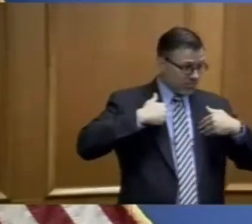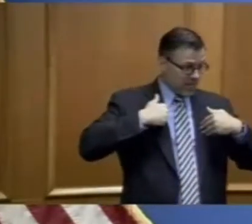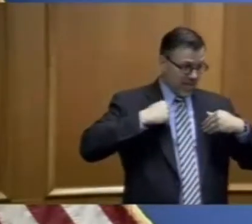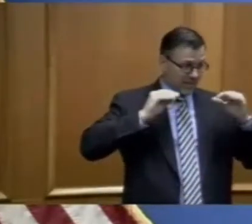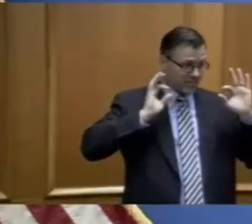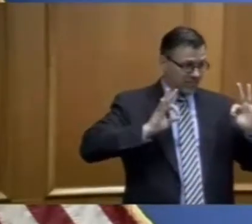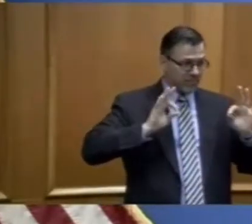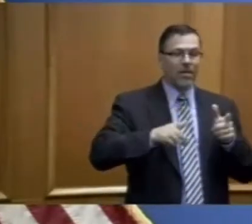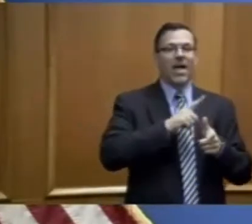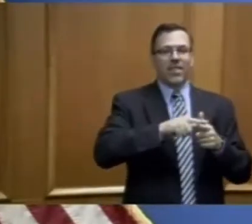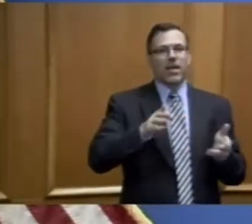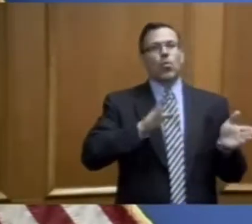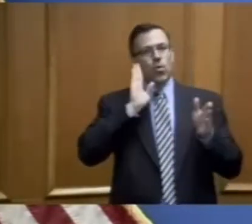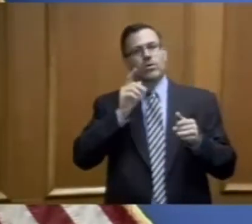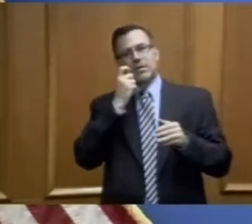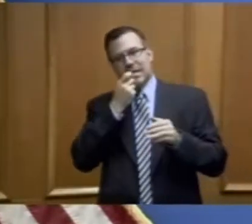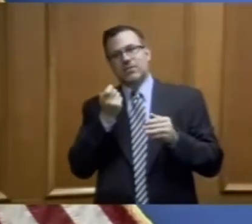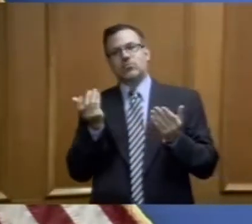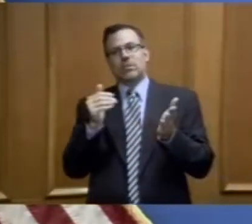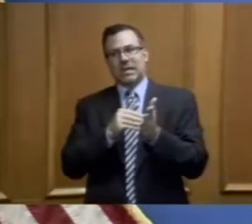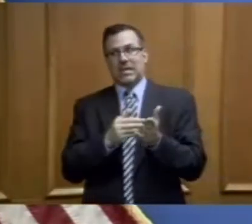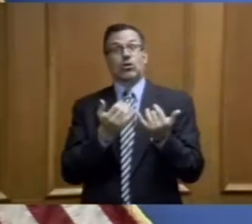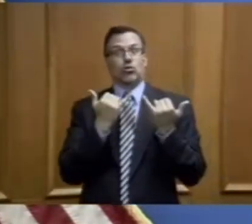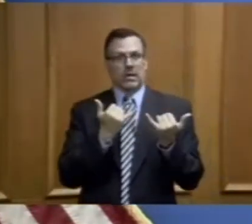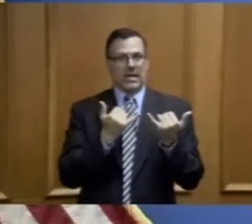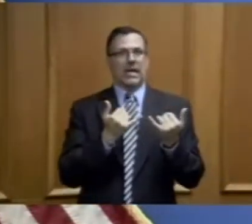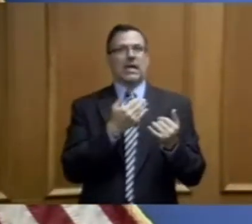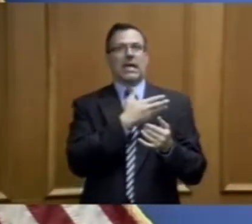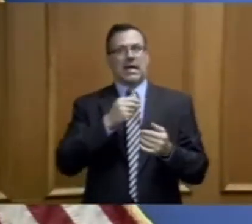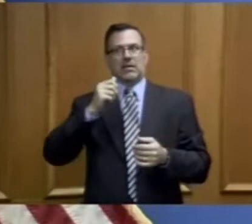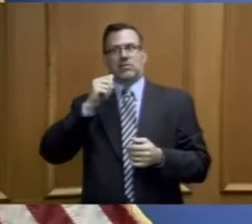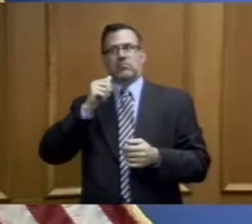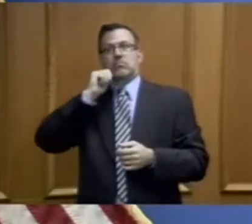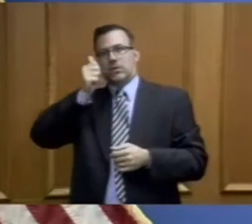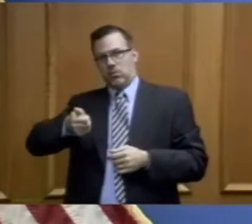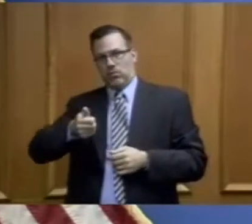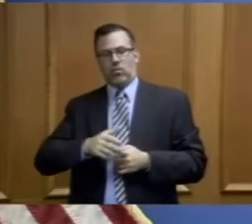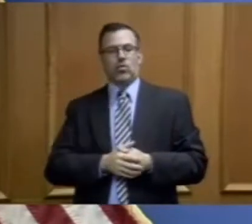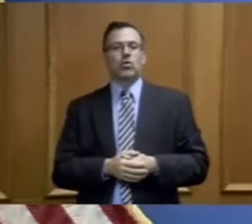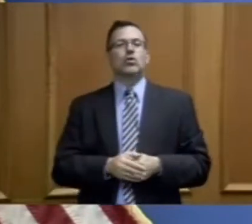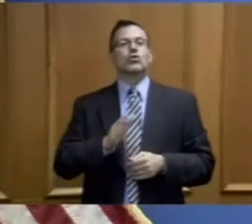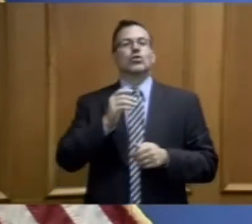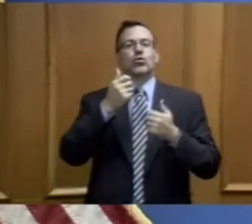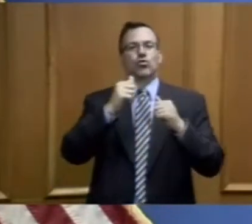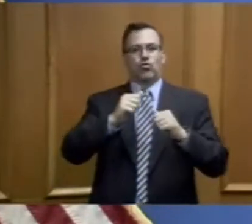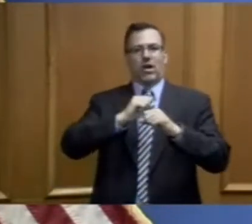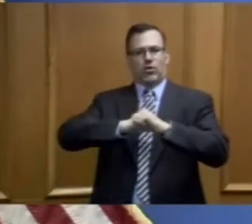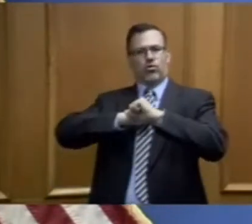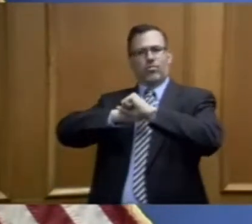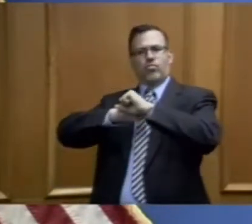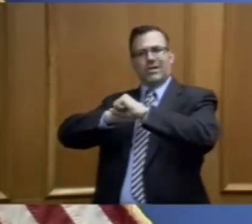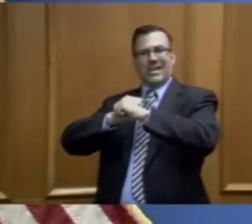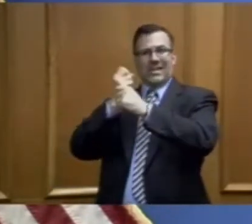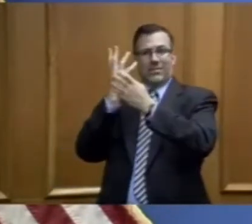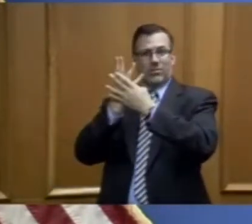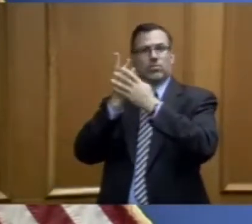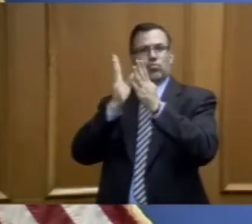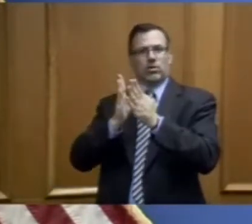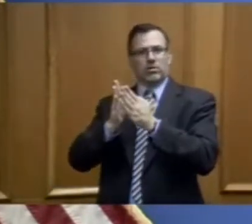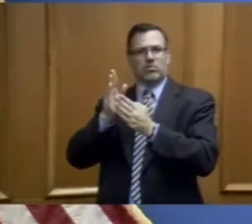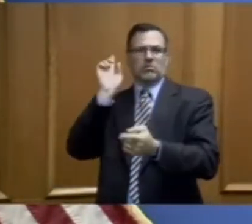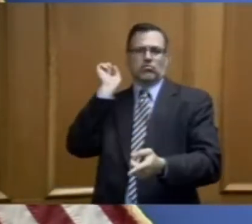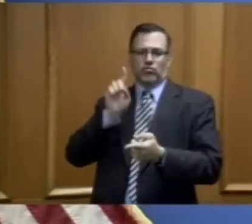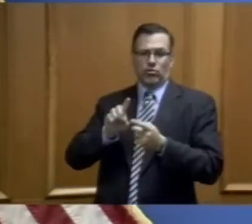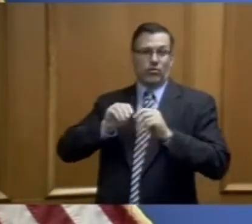be retested tomorrow. And so we're doing that in an effort to best protect that vulnerable population and mitigate the spread any further